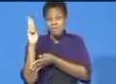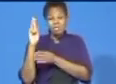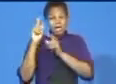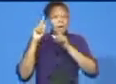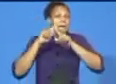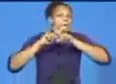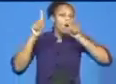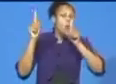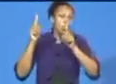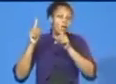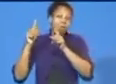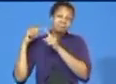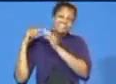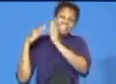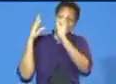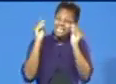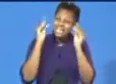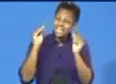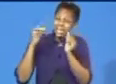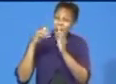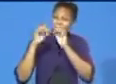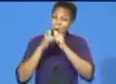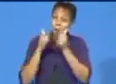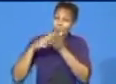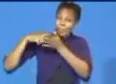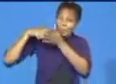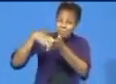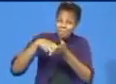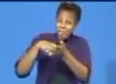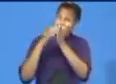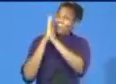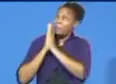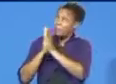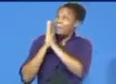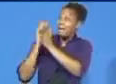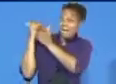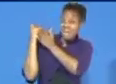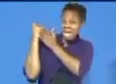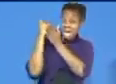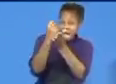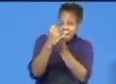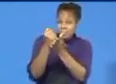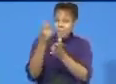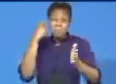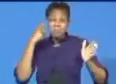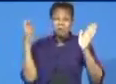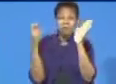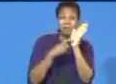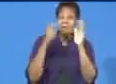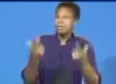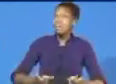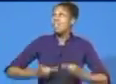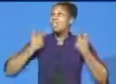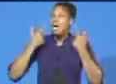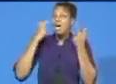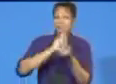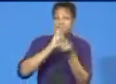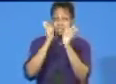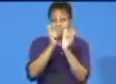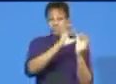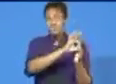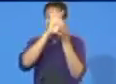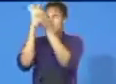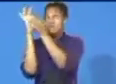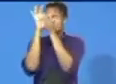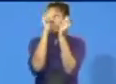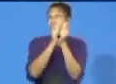your knees in prayer and help them to, hallelujah, discover a life-changing relationship